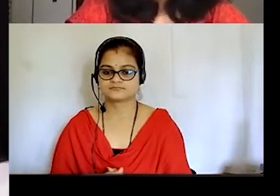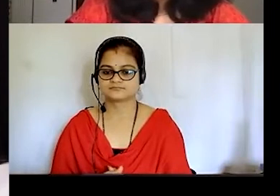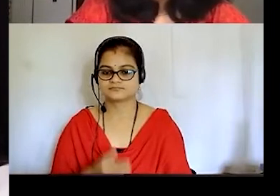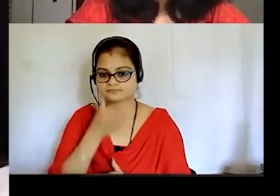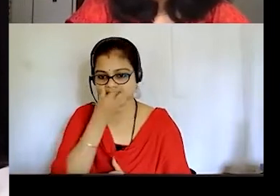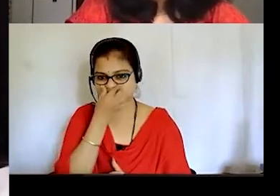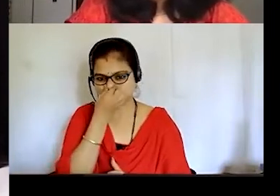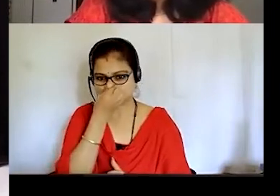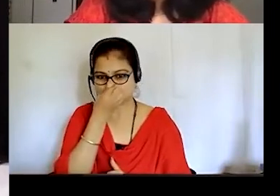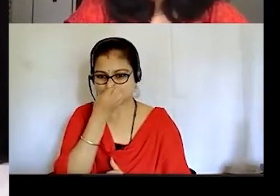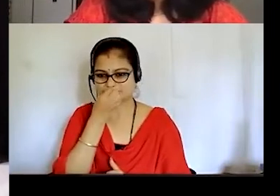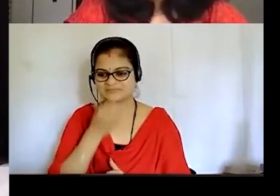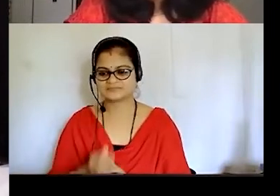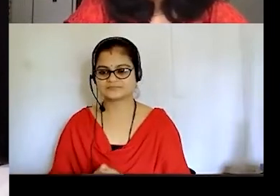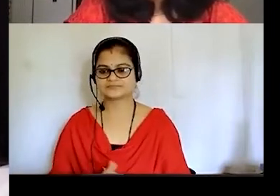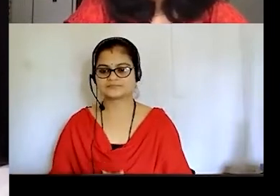rangi